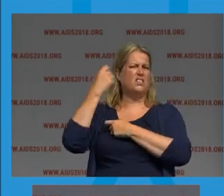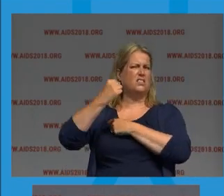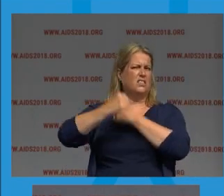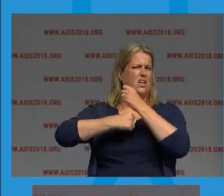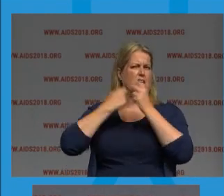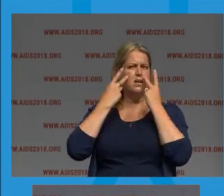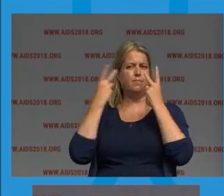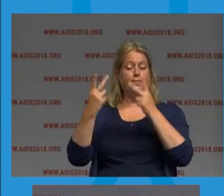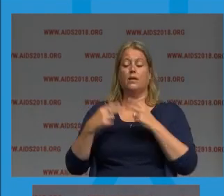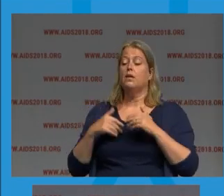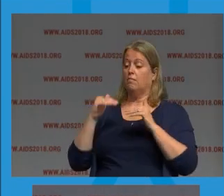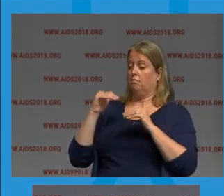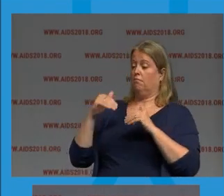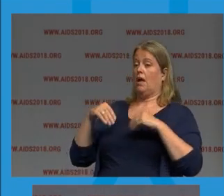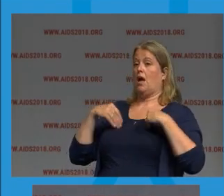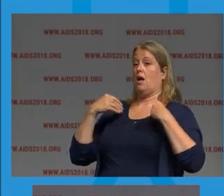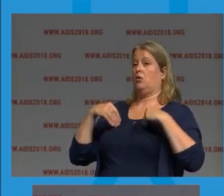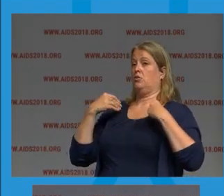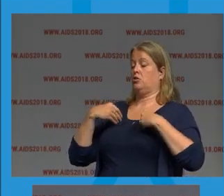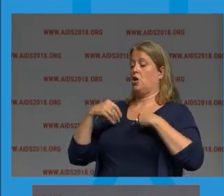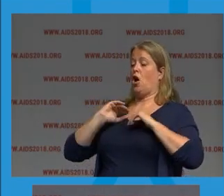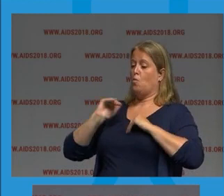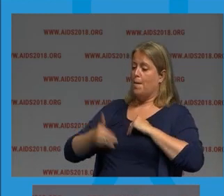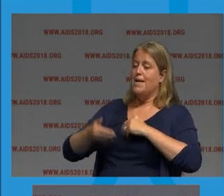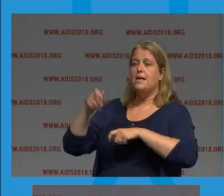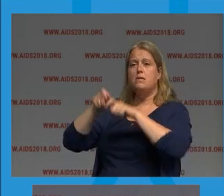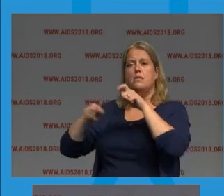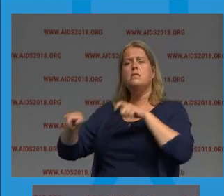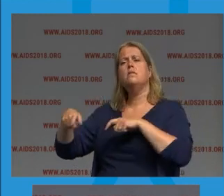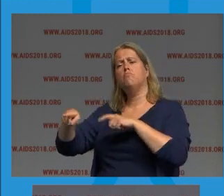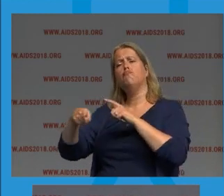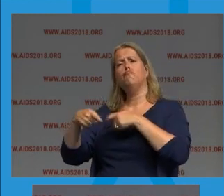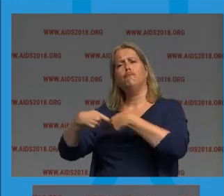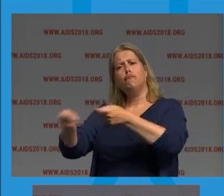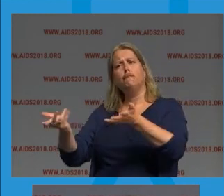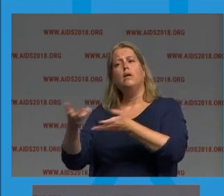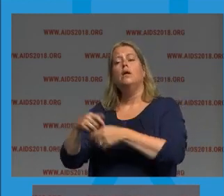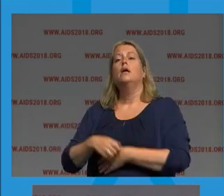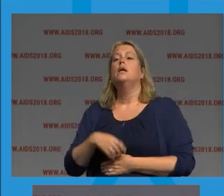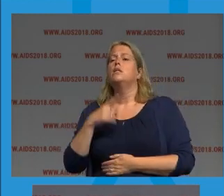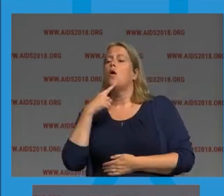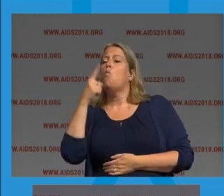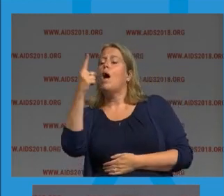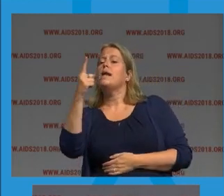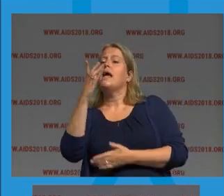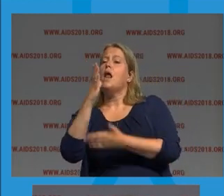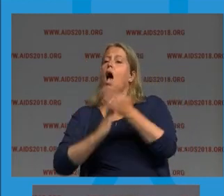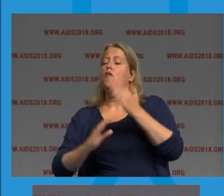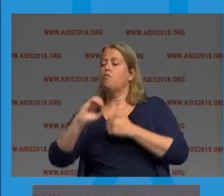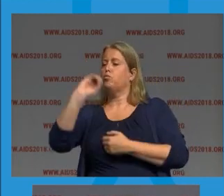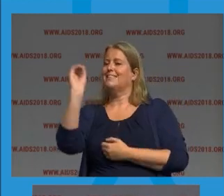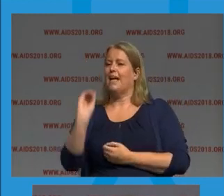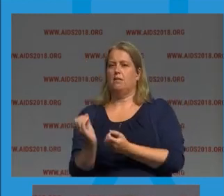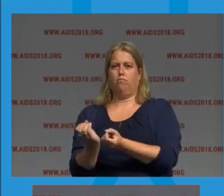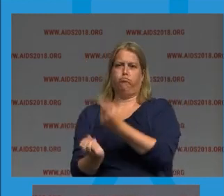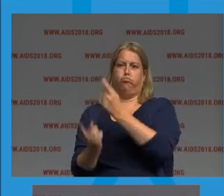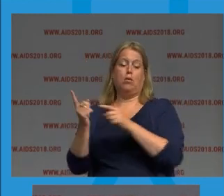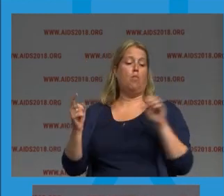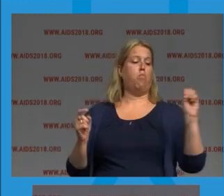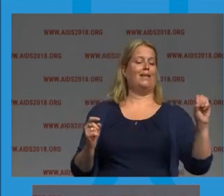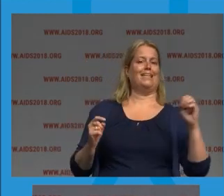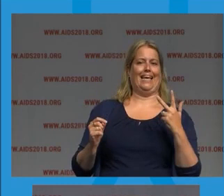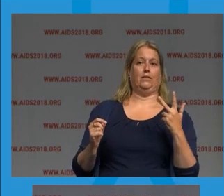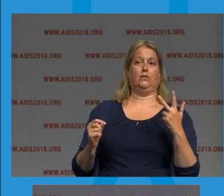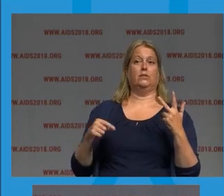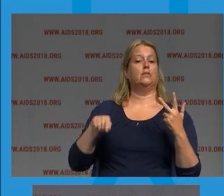you have adolescent girls and young women that report transactional sex, there's about a 1.5% incidence rate compared to about 0.8% of